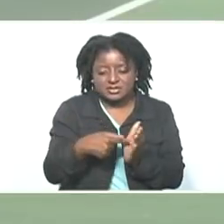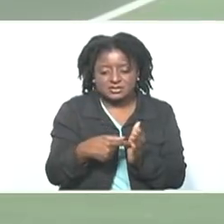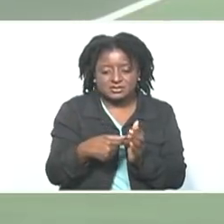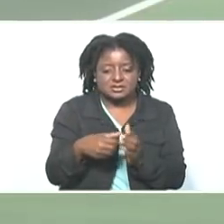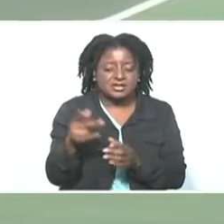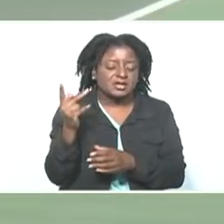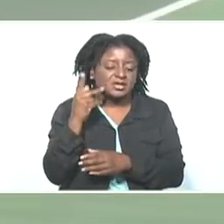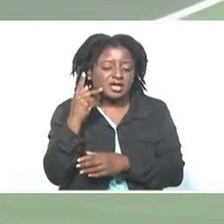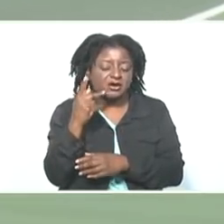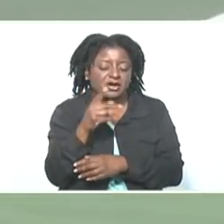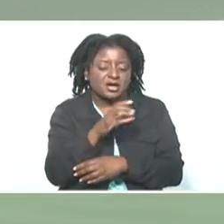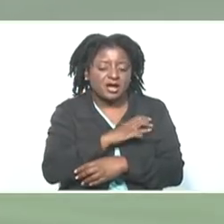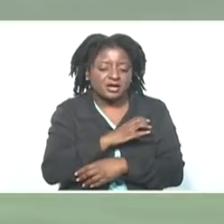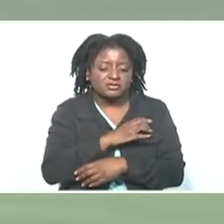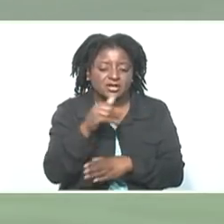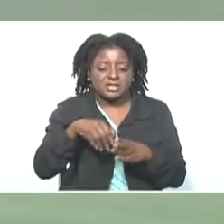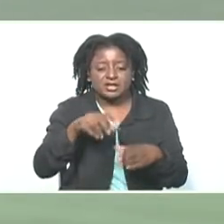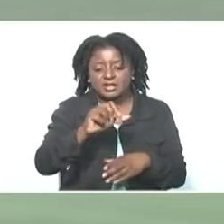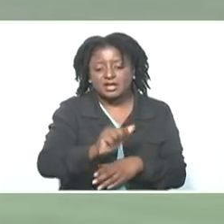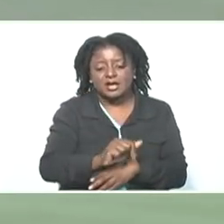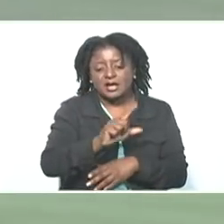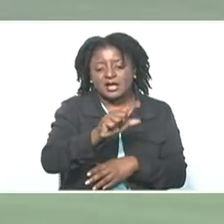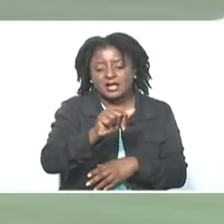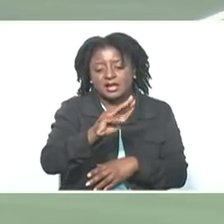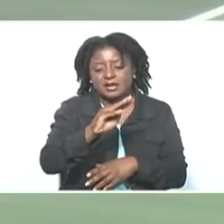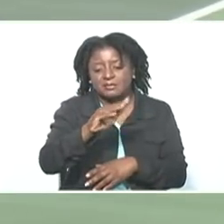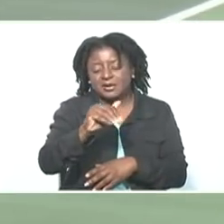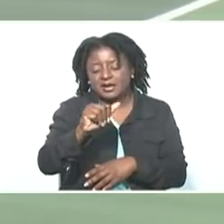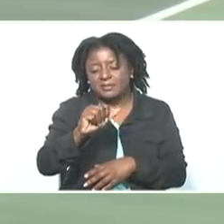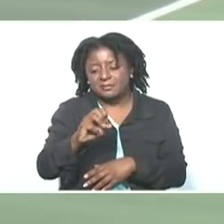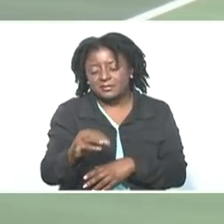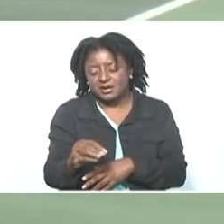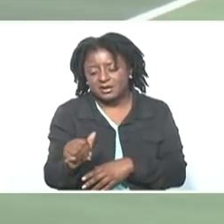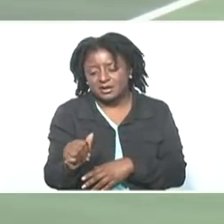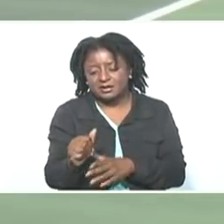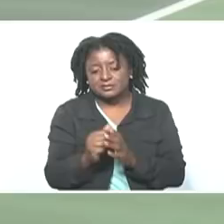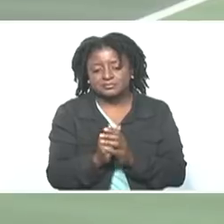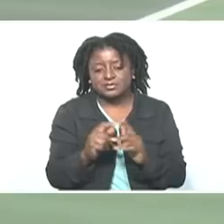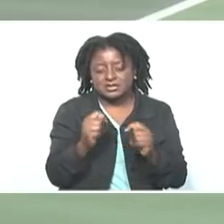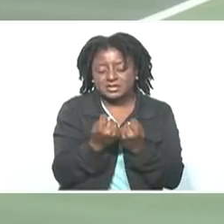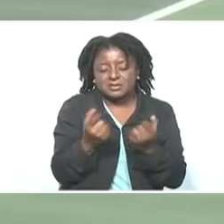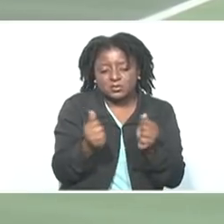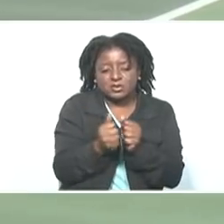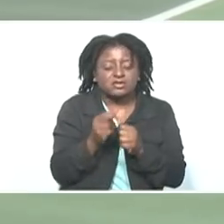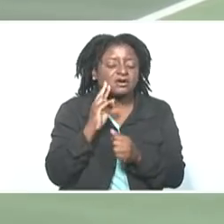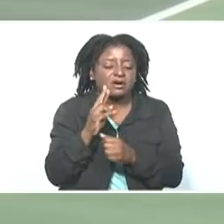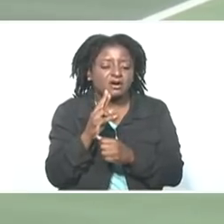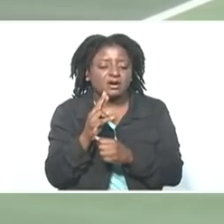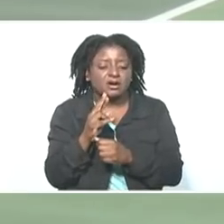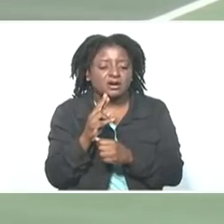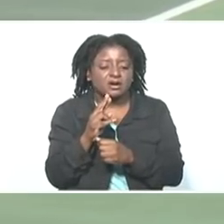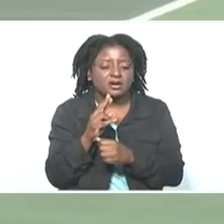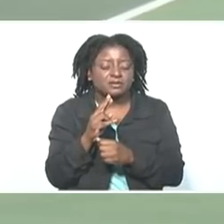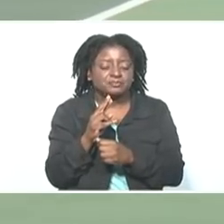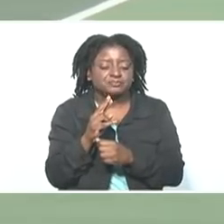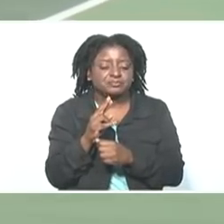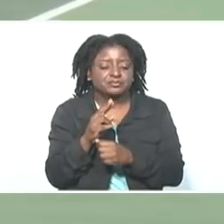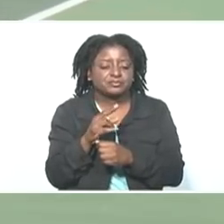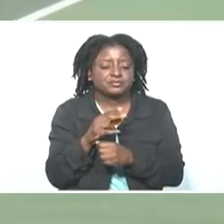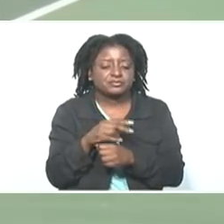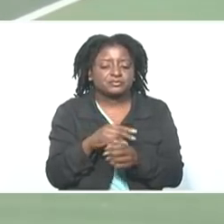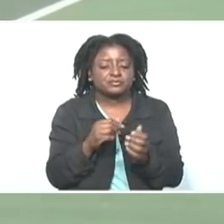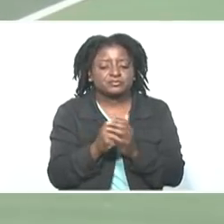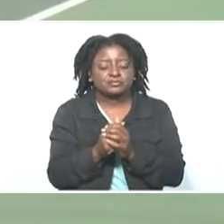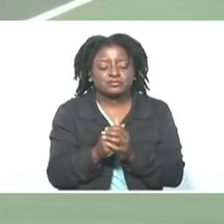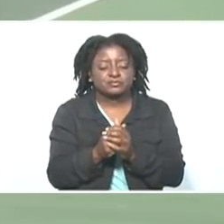Alabama this week at the Legacy Prudential Union Women's Pro Tennis Classic. Teaming with Carrie Ann Pierre-Louis in quarterfinal round doubles action